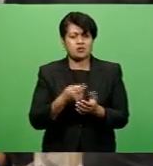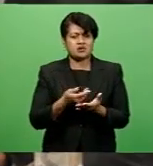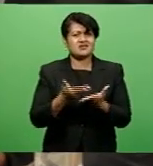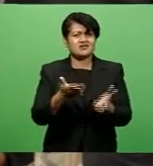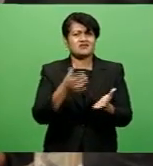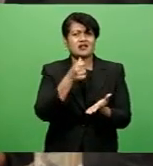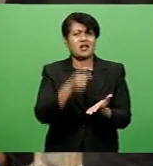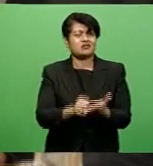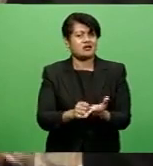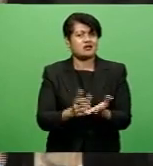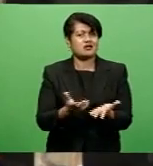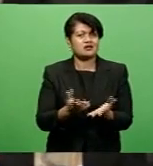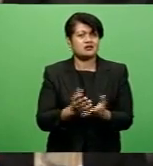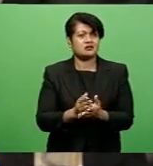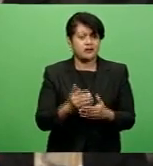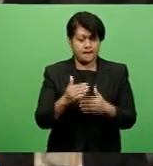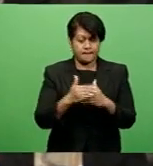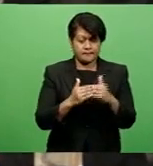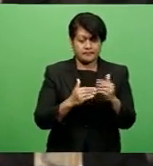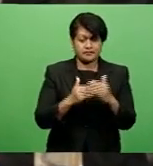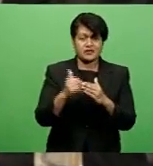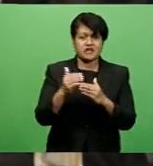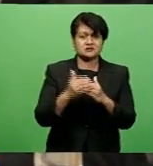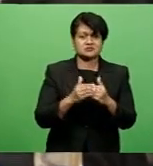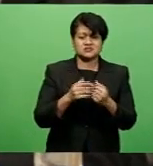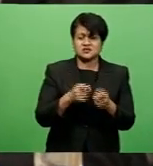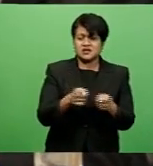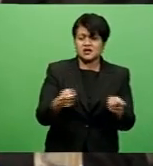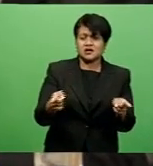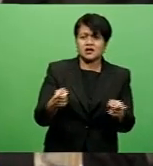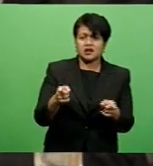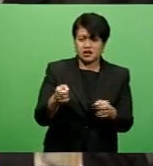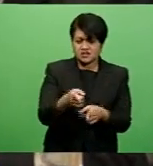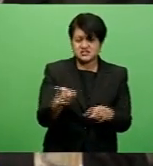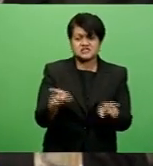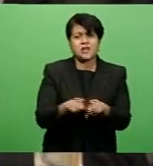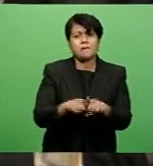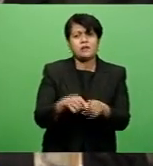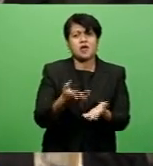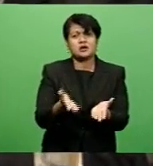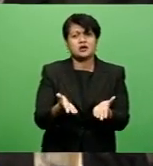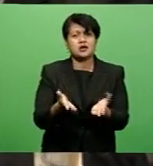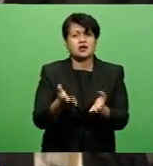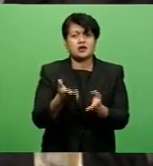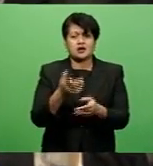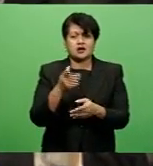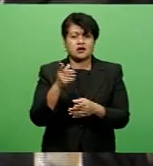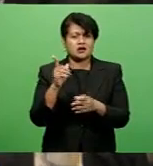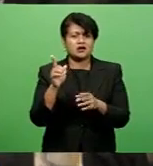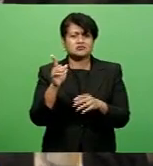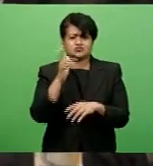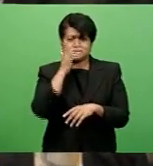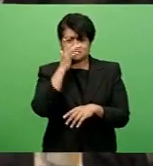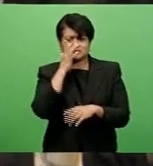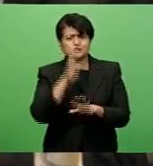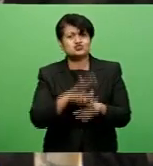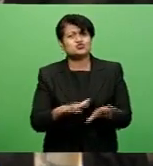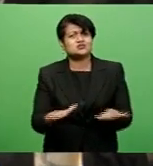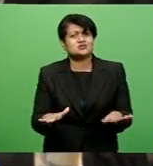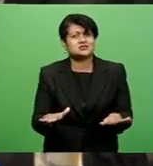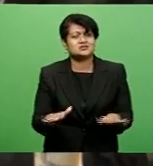TSLB's management was treating university students like they were in daycare with no genuine consultation or consistent